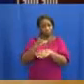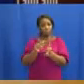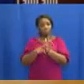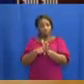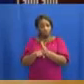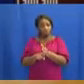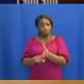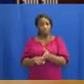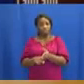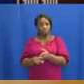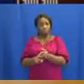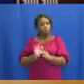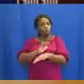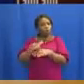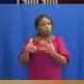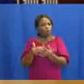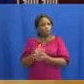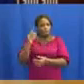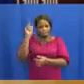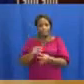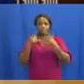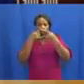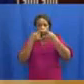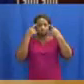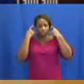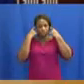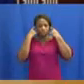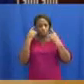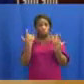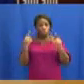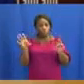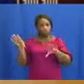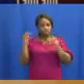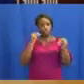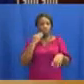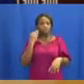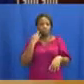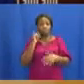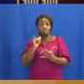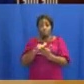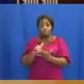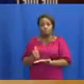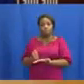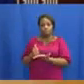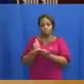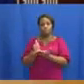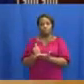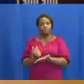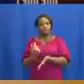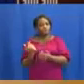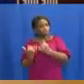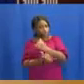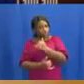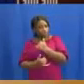mi wo fe wo mask ke wo hihia no ni ba wa wo ke wo ma.